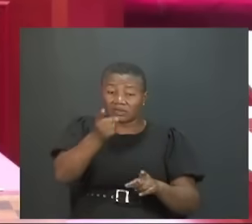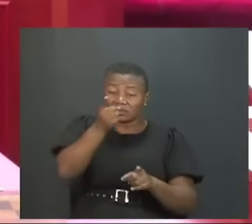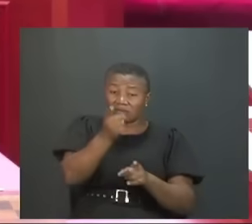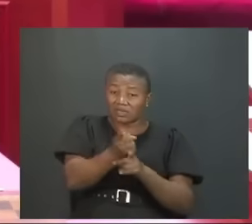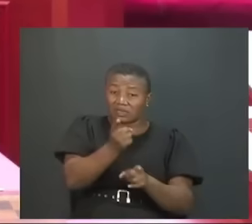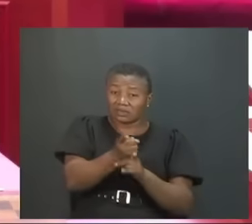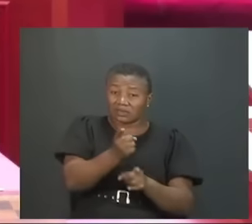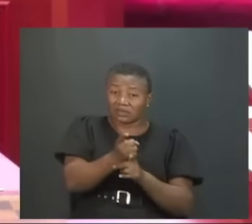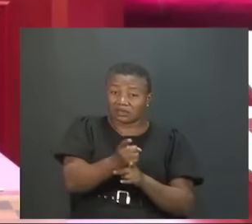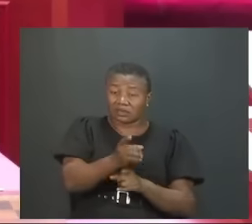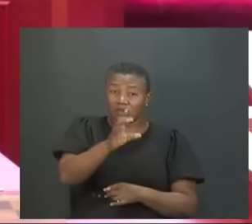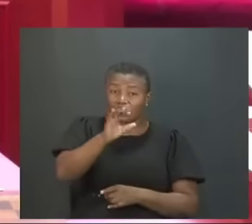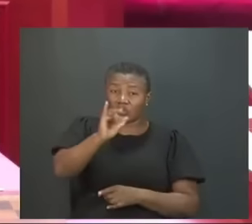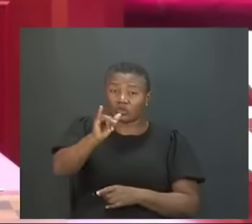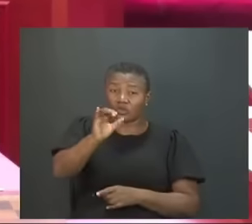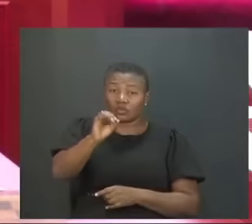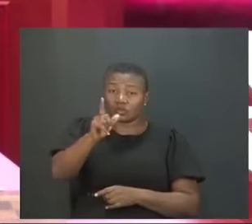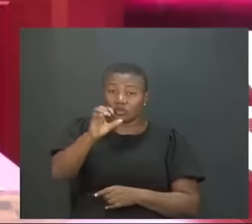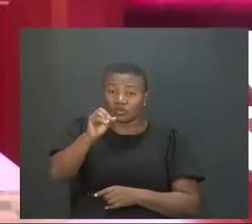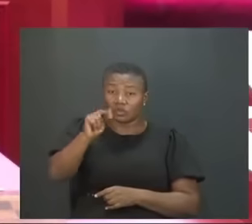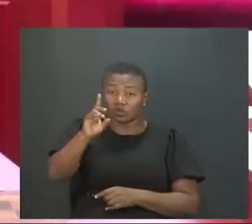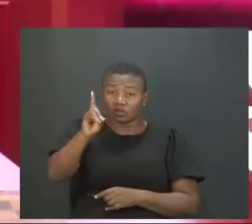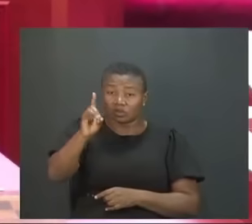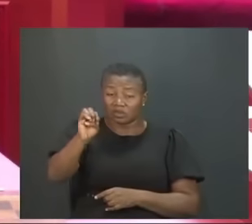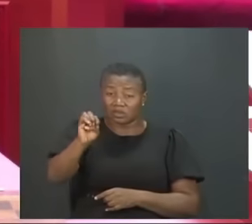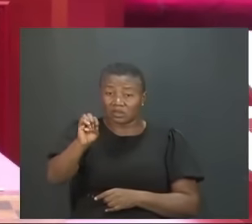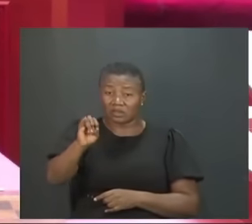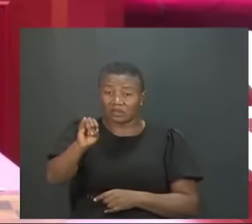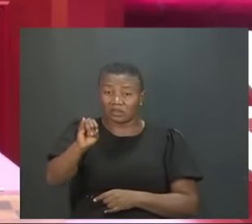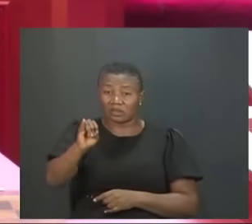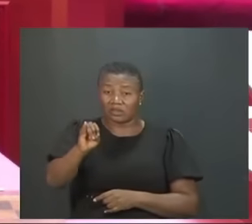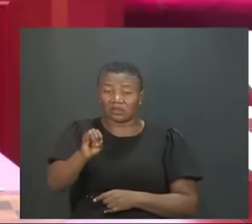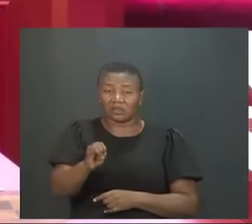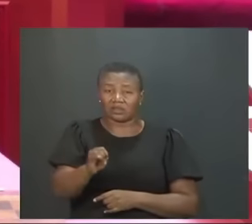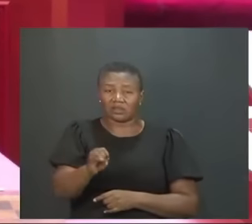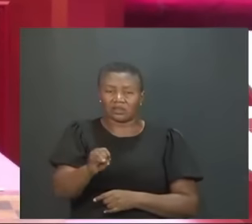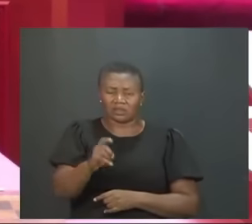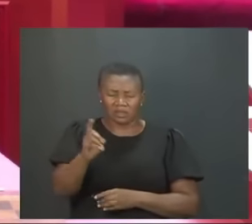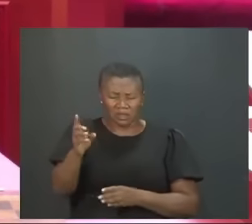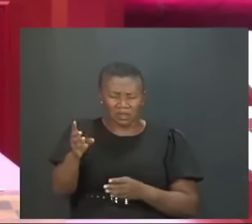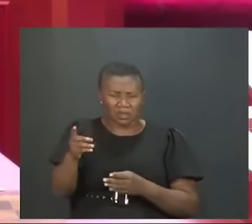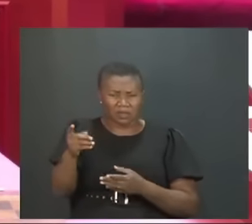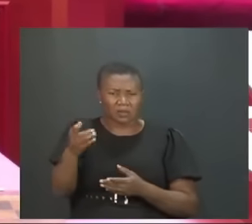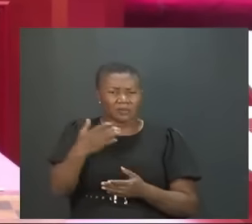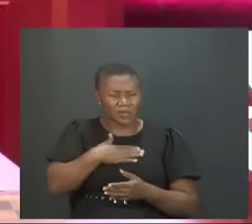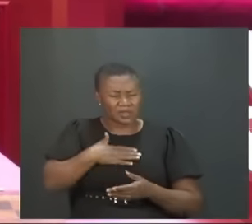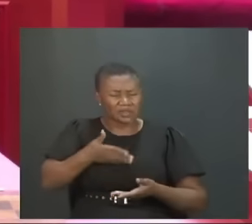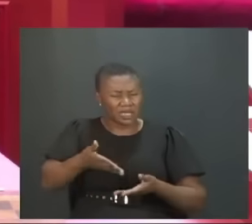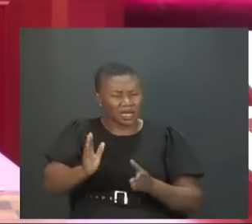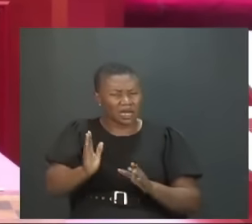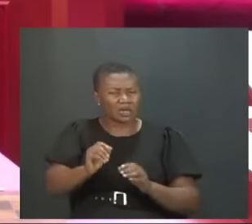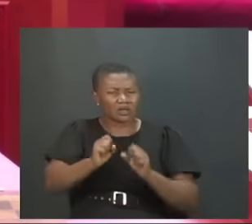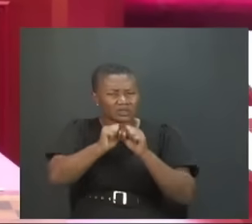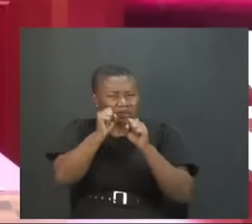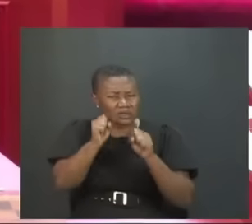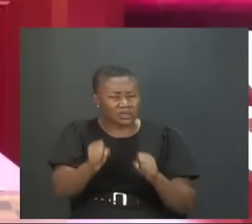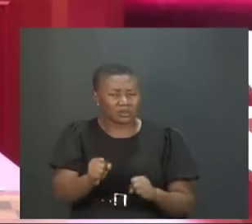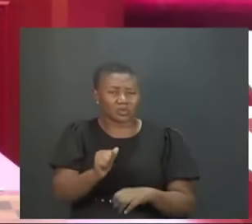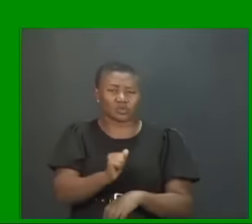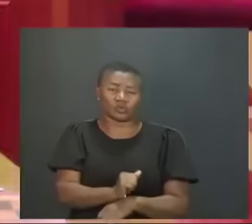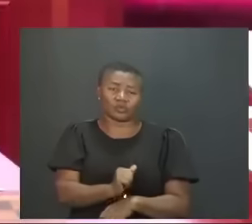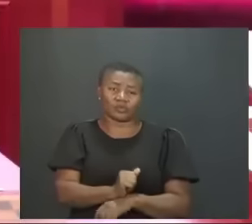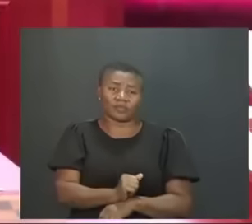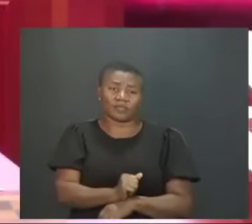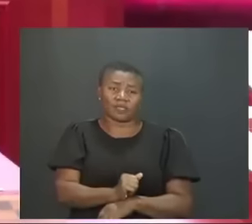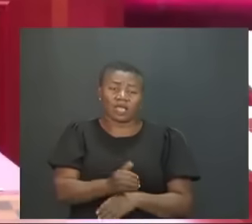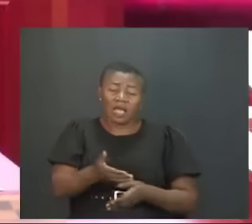they annulled what we did in this House. So please, allow the system to work. Allow the system